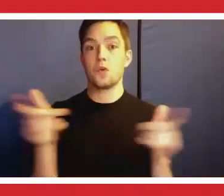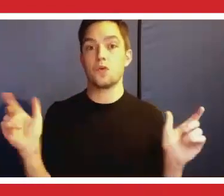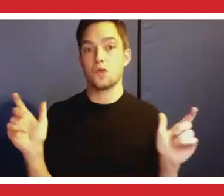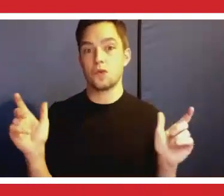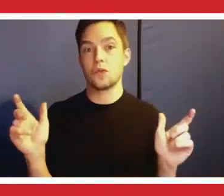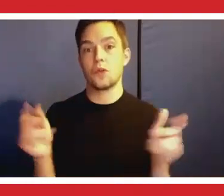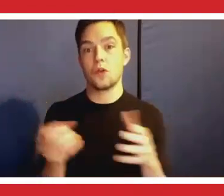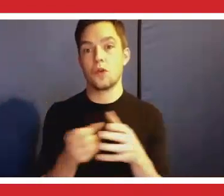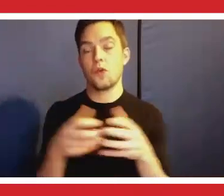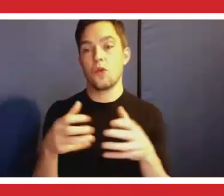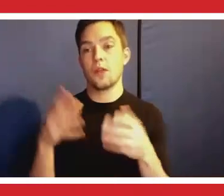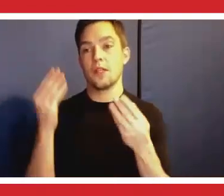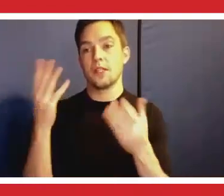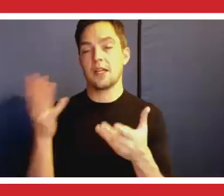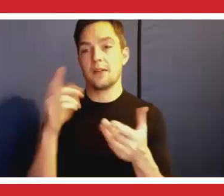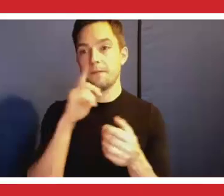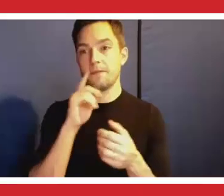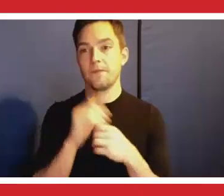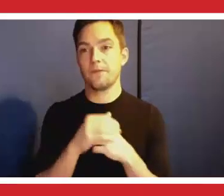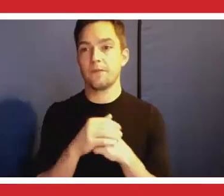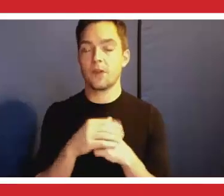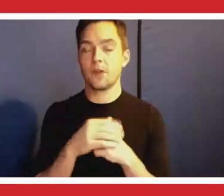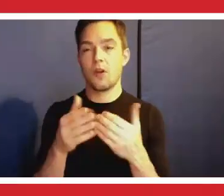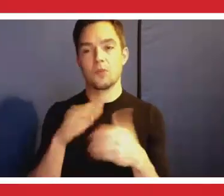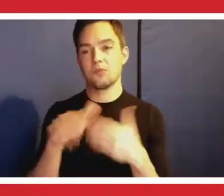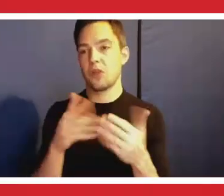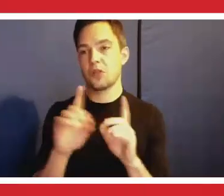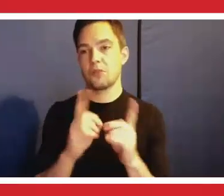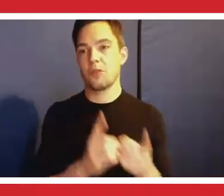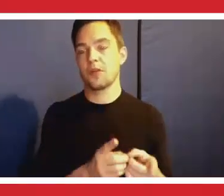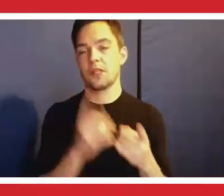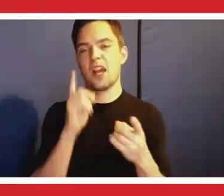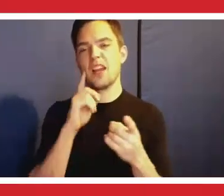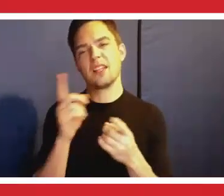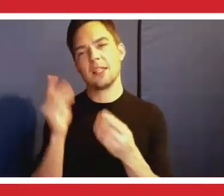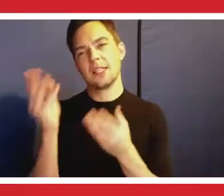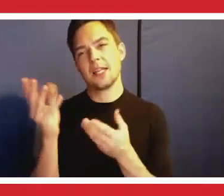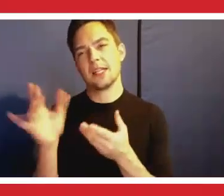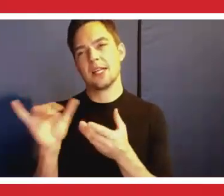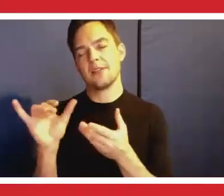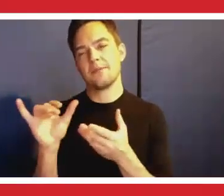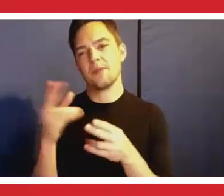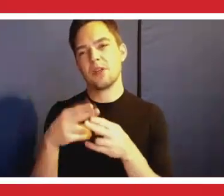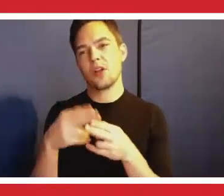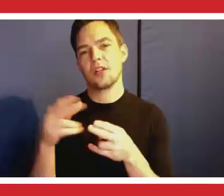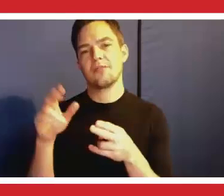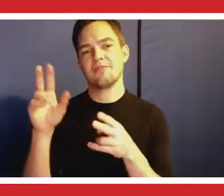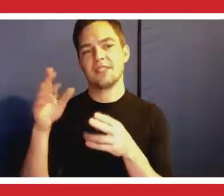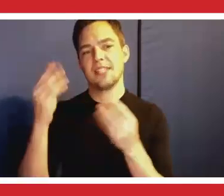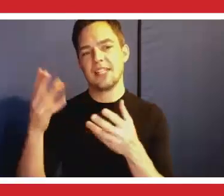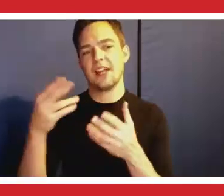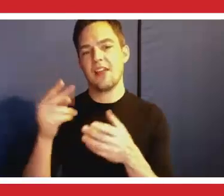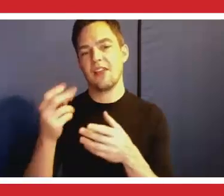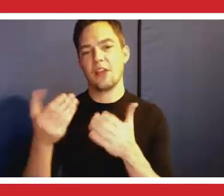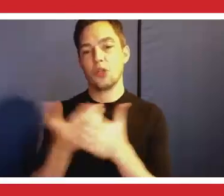growth of data dashboards in almost all departments. I think data, as we call it, the new oil, I think was